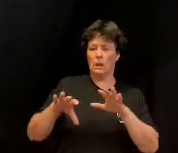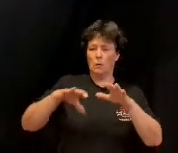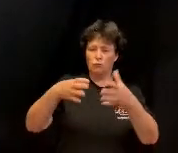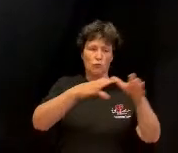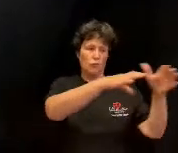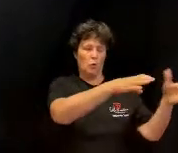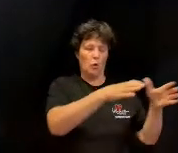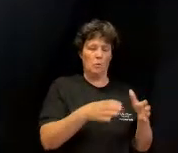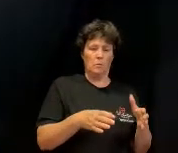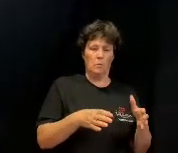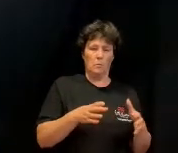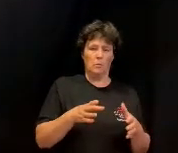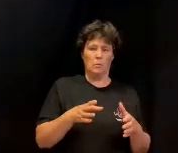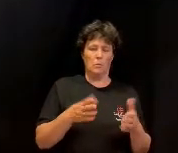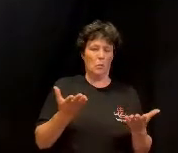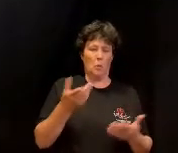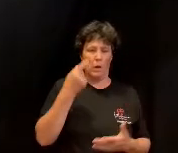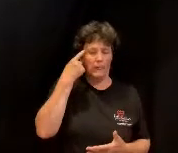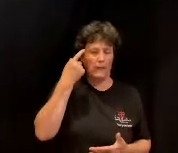they would say?